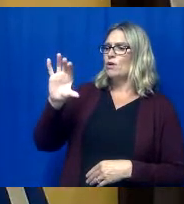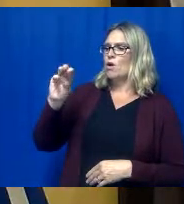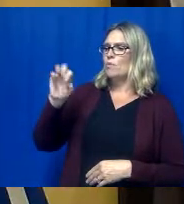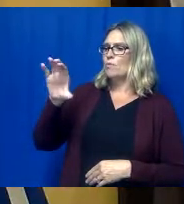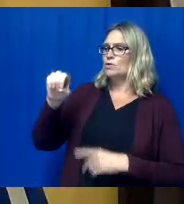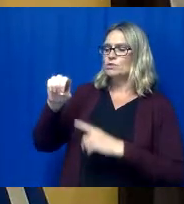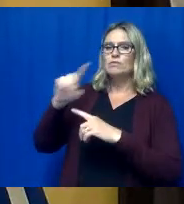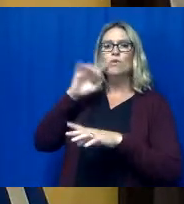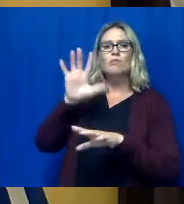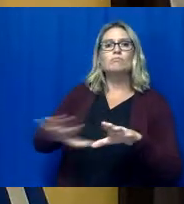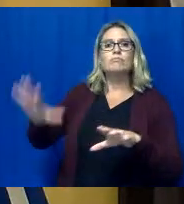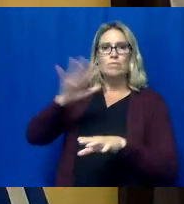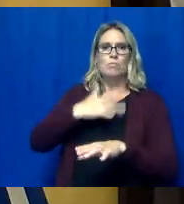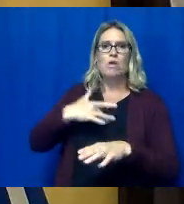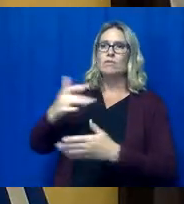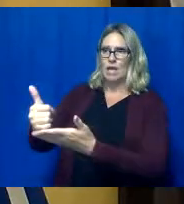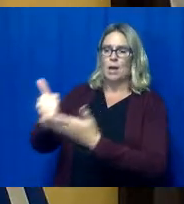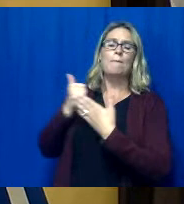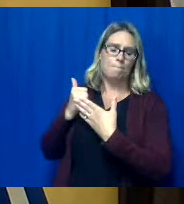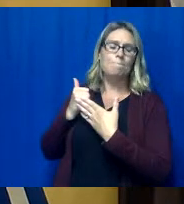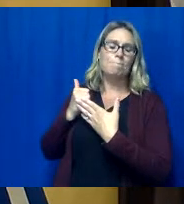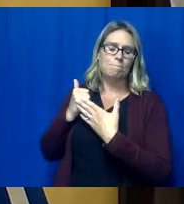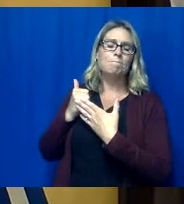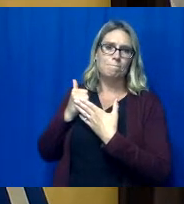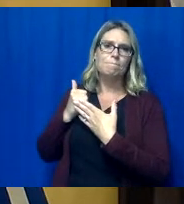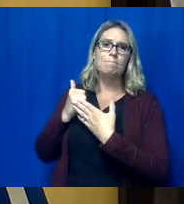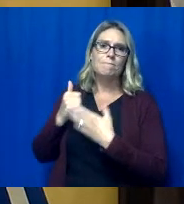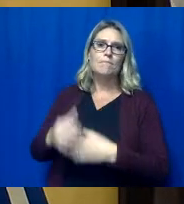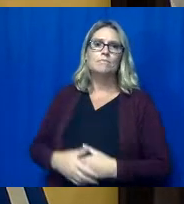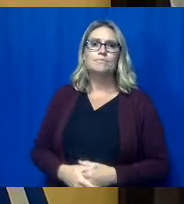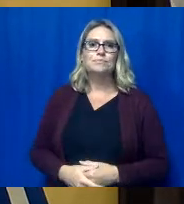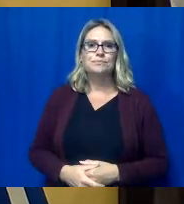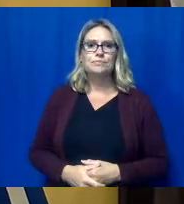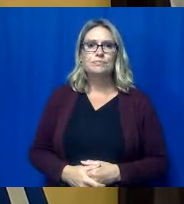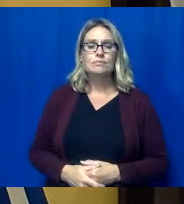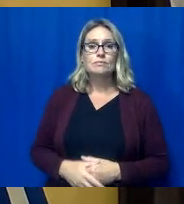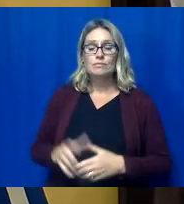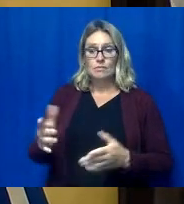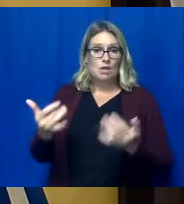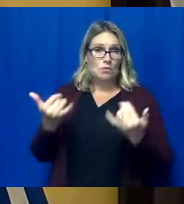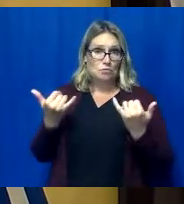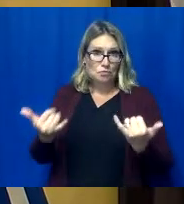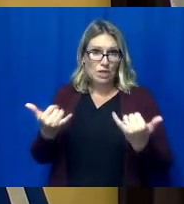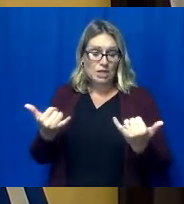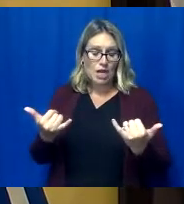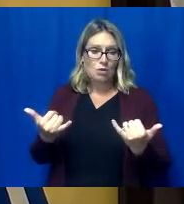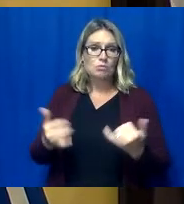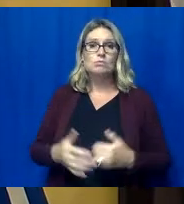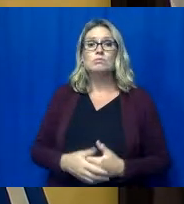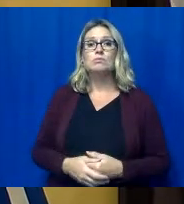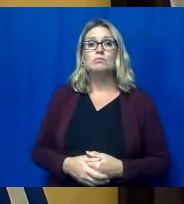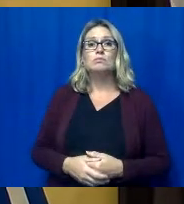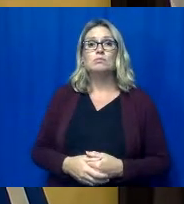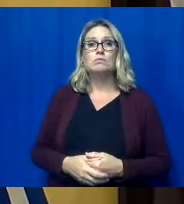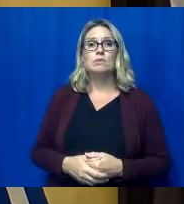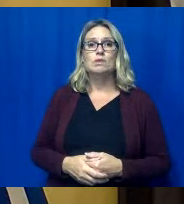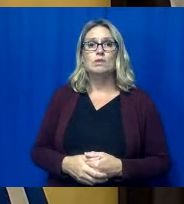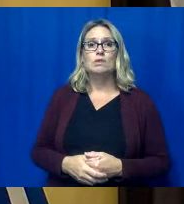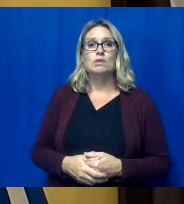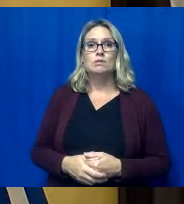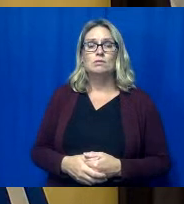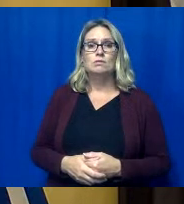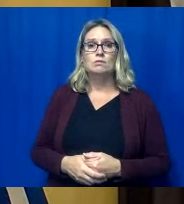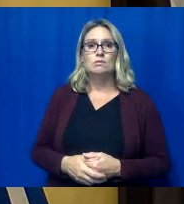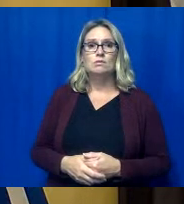province have been helping us with that. But as of right now, we're sticking with that particular